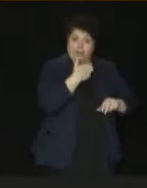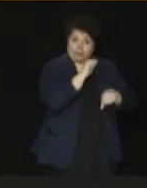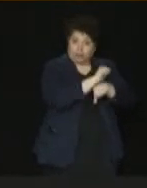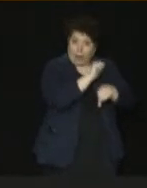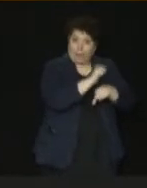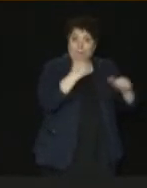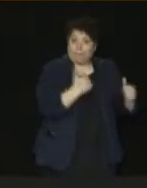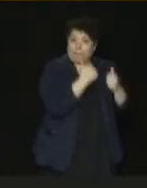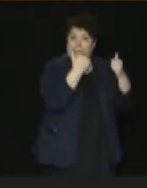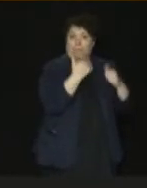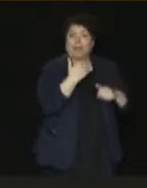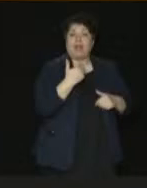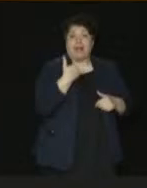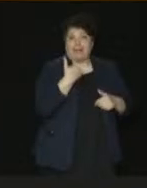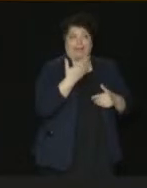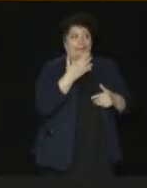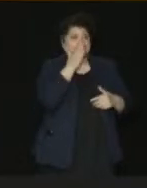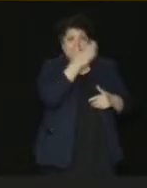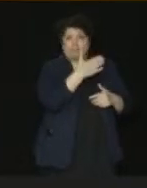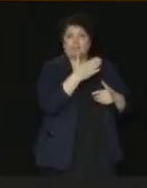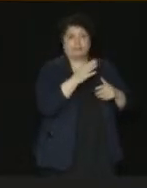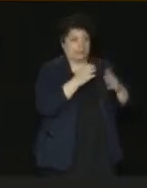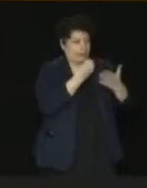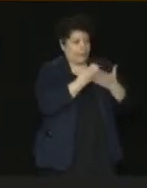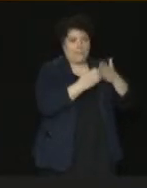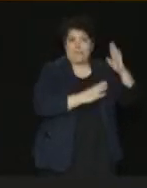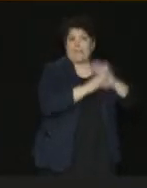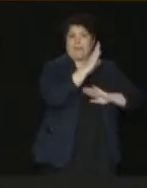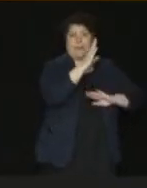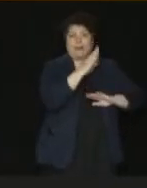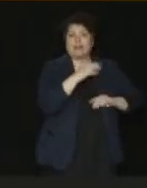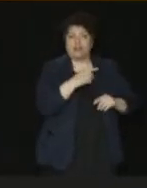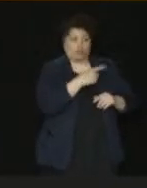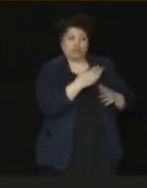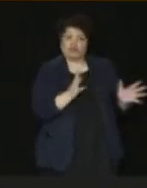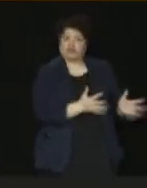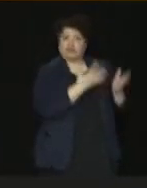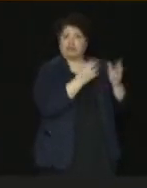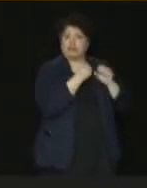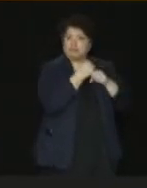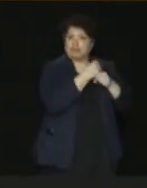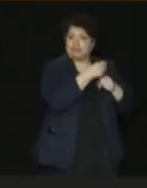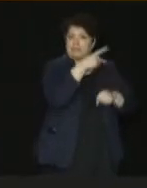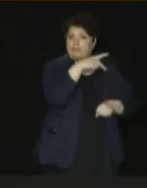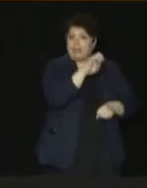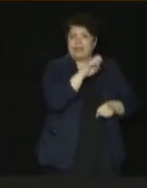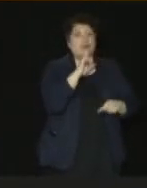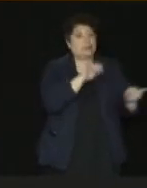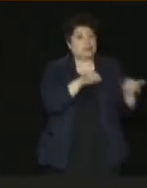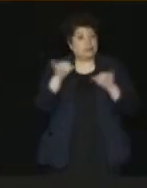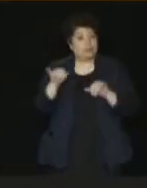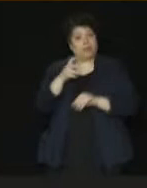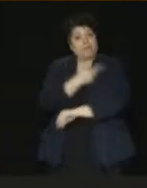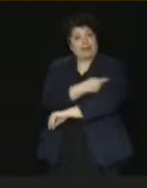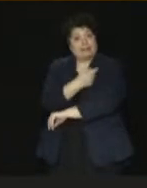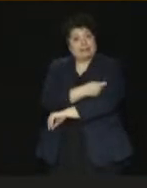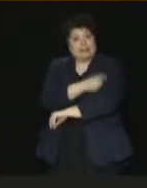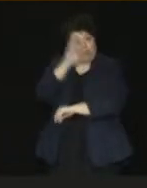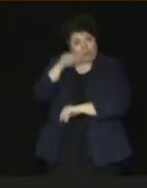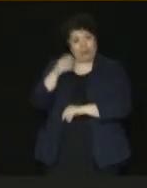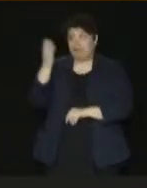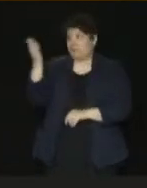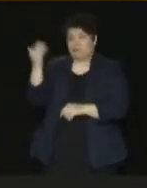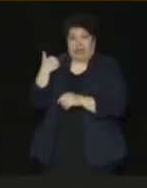opportunity that Canada needed through this pandemic. Similarly on vaccines, even though we have strong assurances